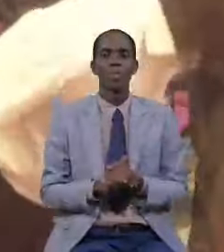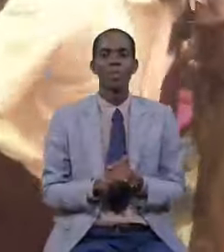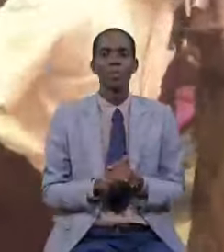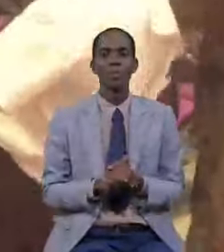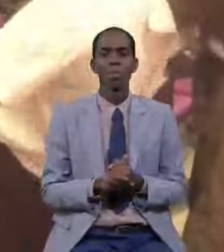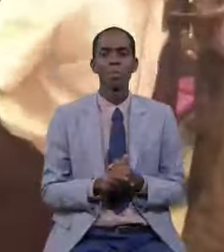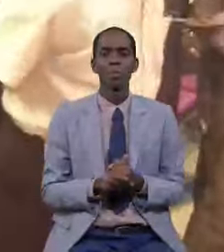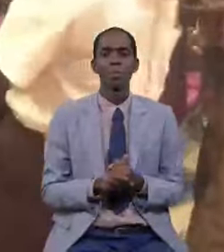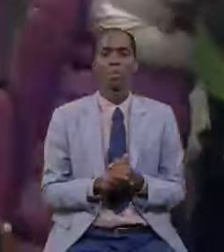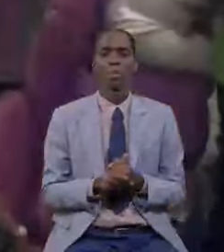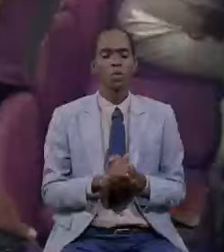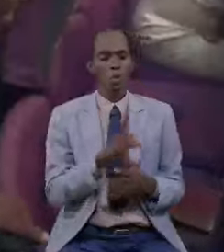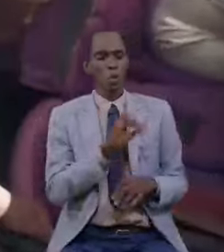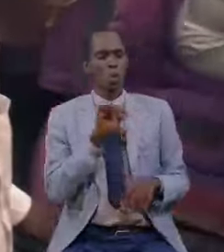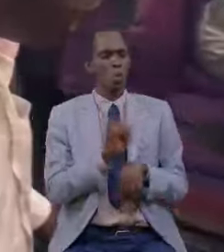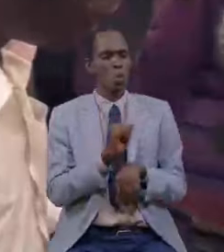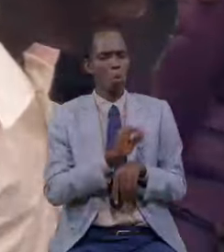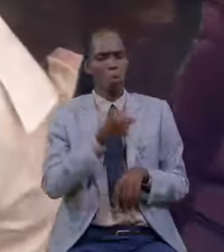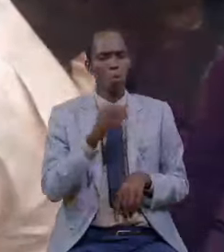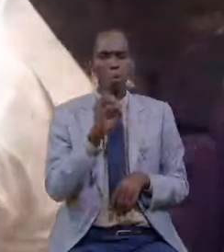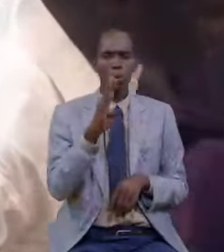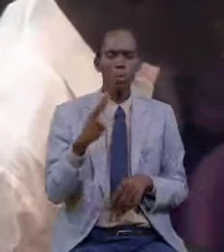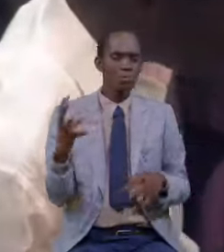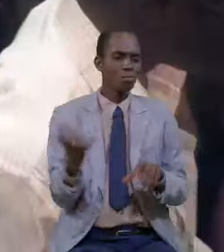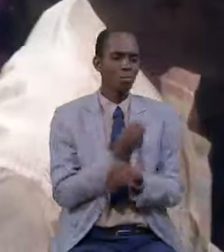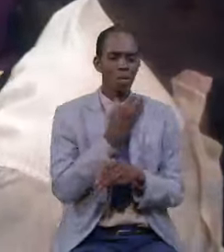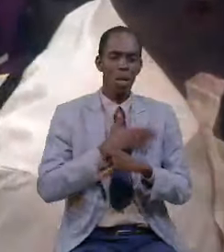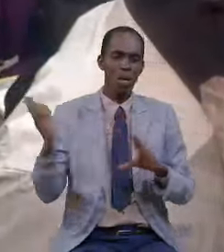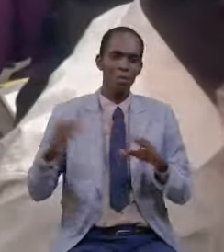tonight. Joblessness taken away tonight.